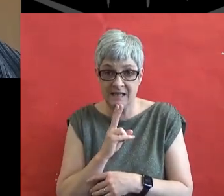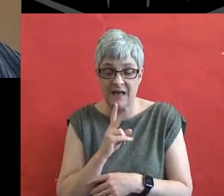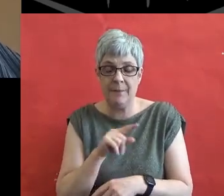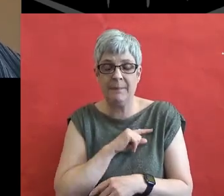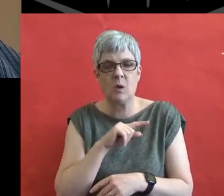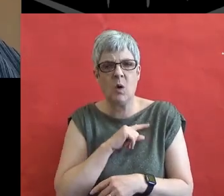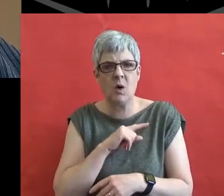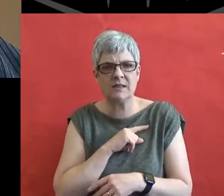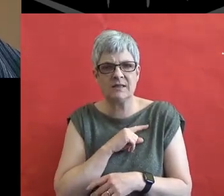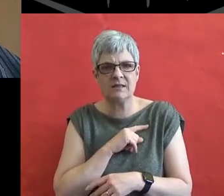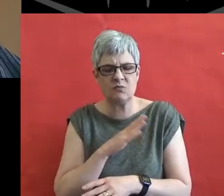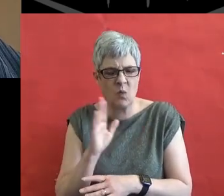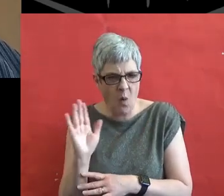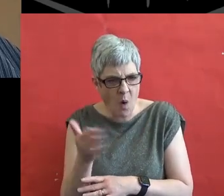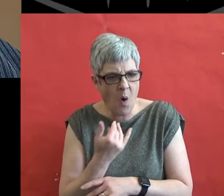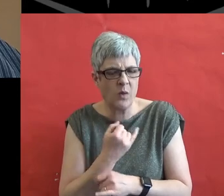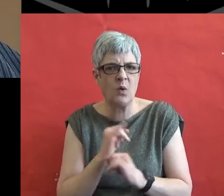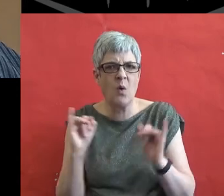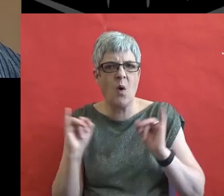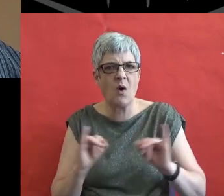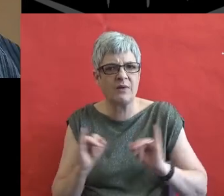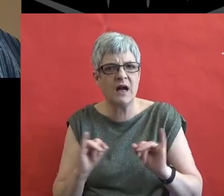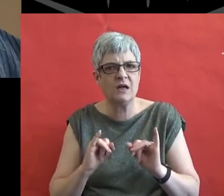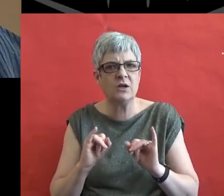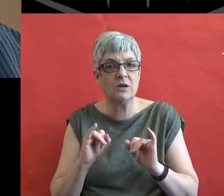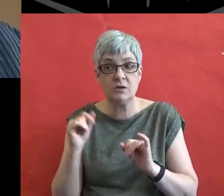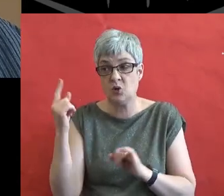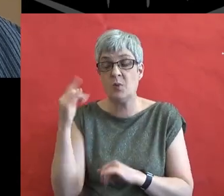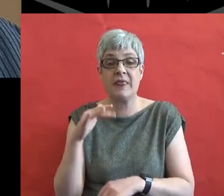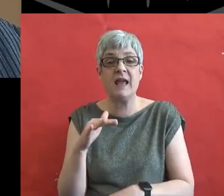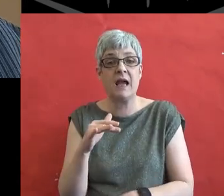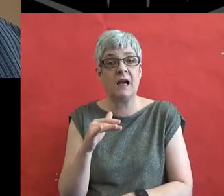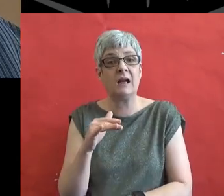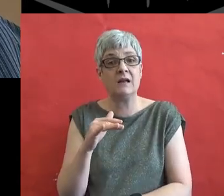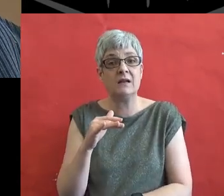for in all of that horror, you were there, you were at work.